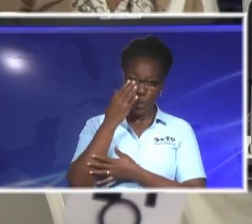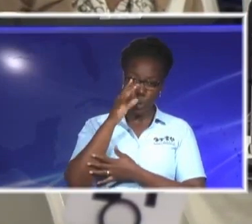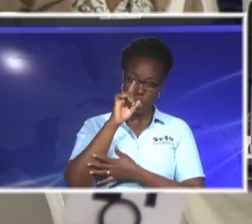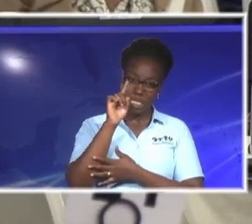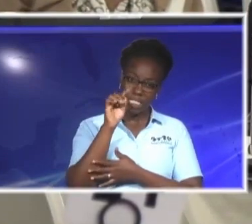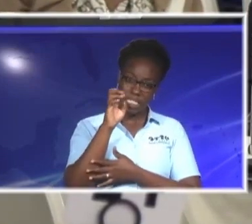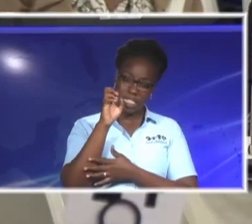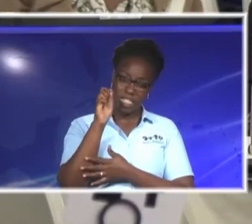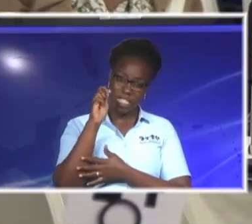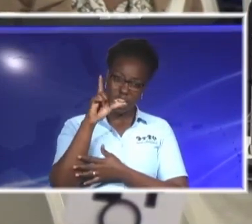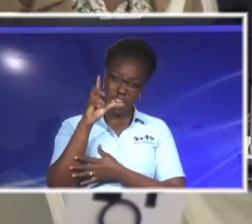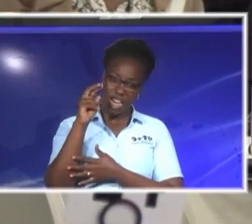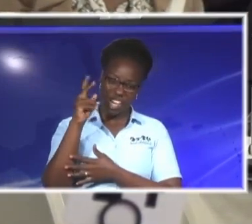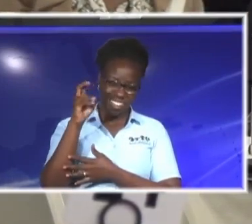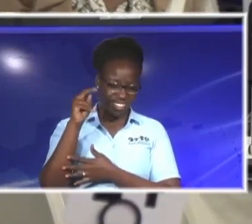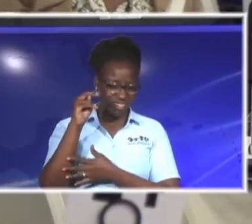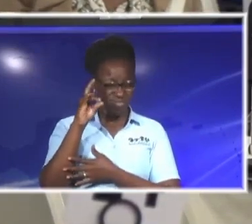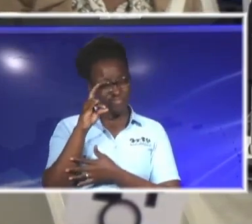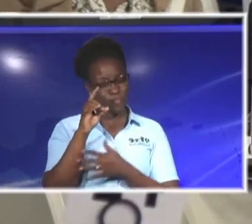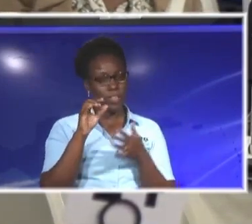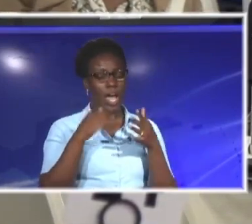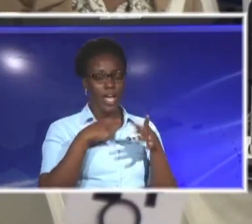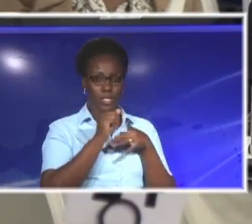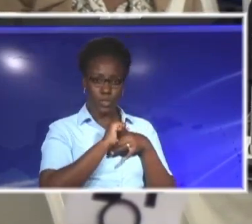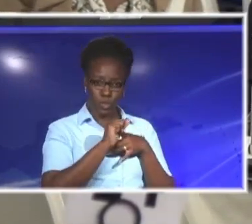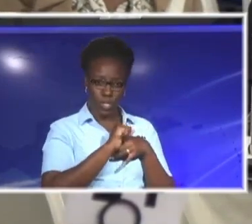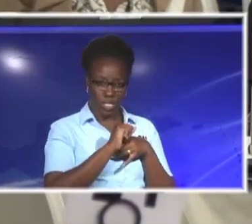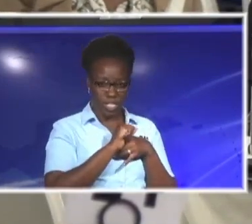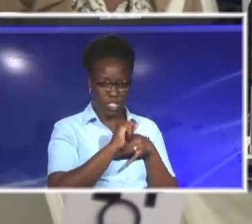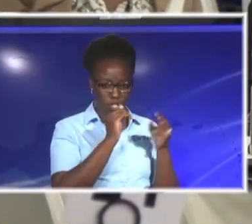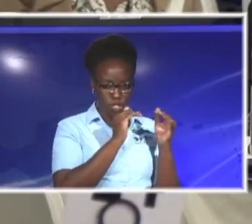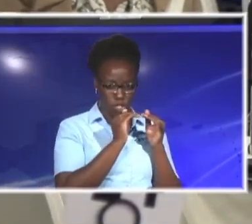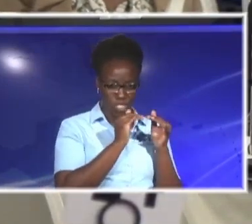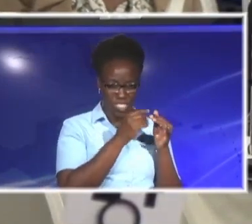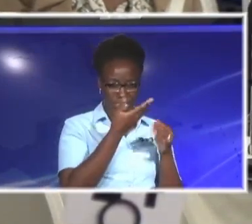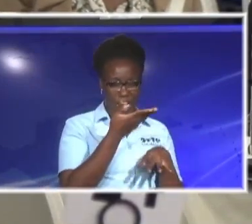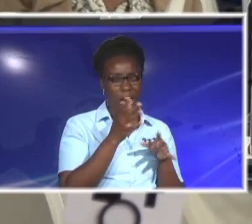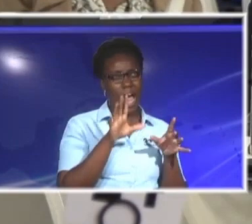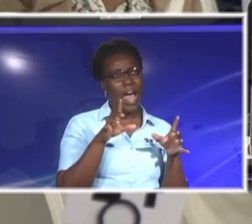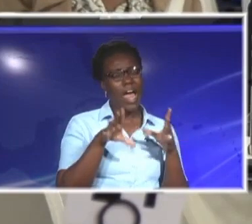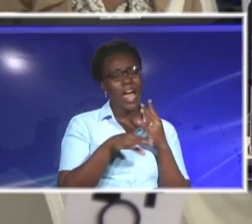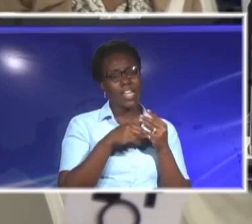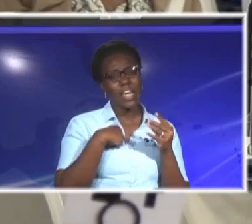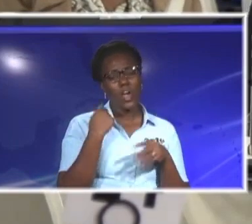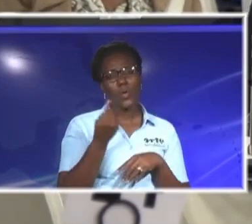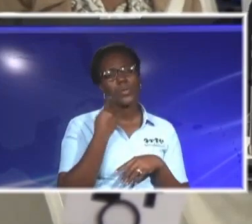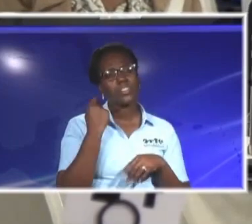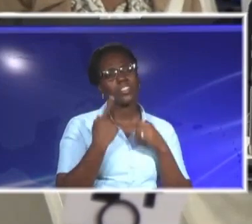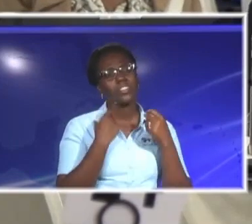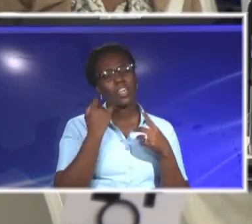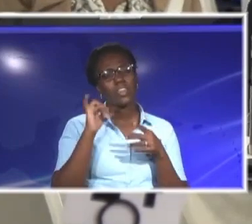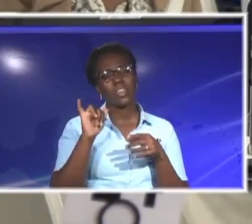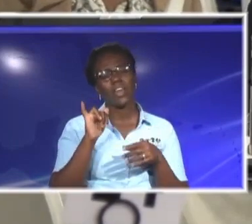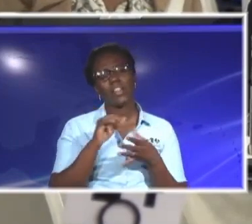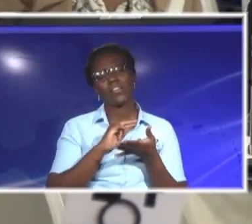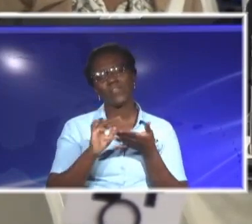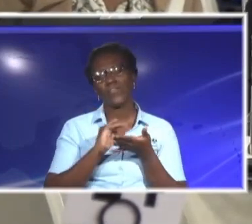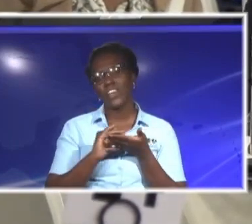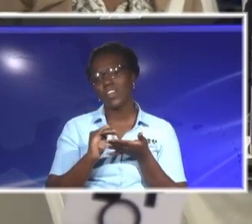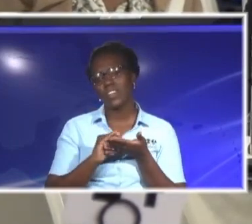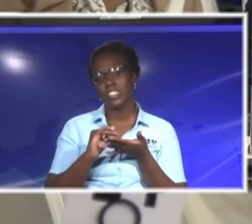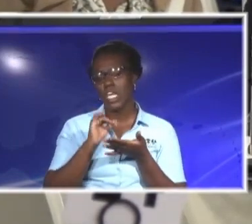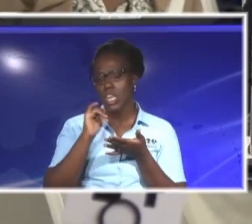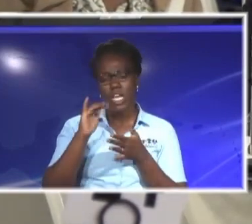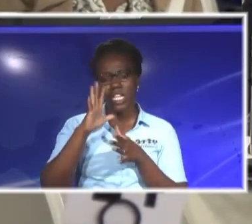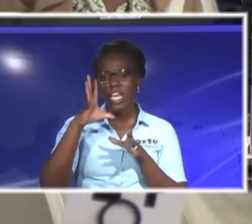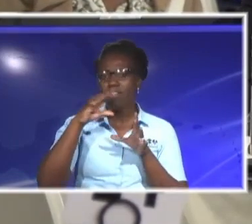in Pennsylvania, Bethlehem. And I always understood that forgiveness is not a part of